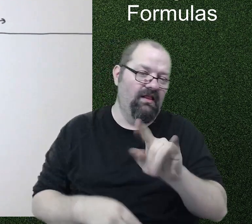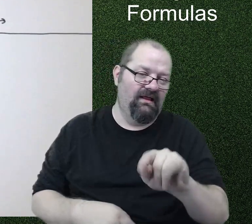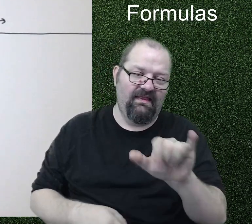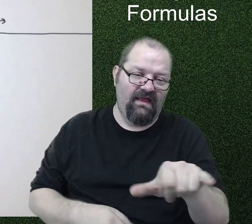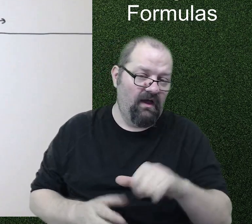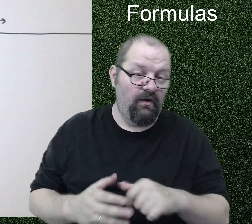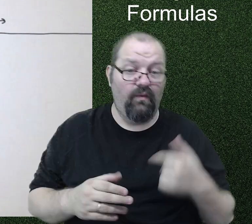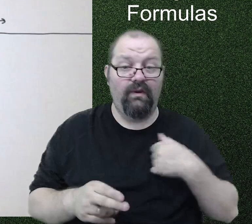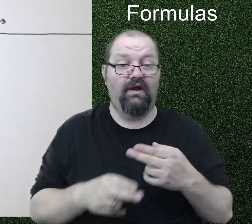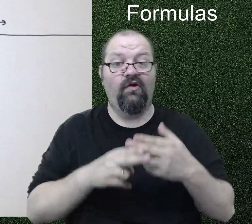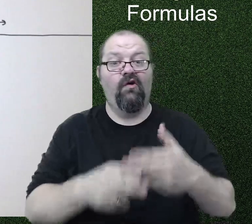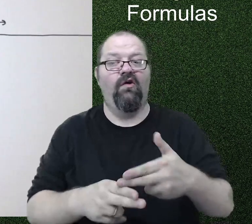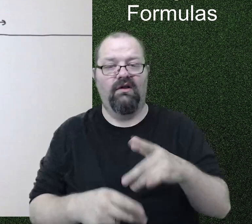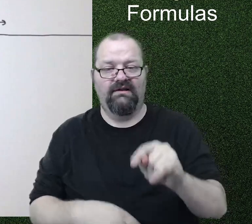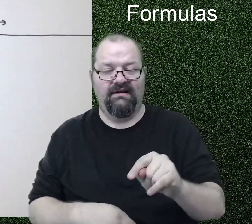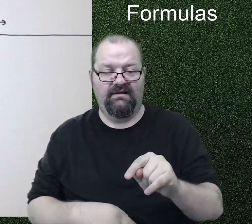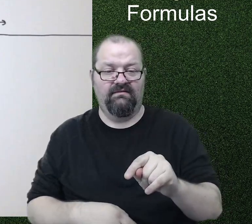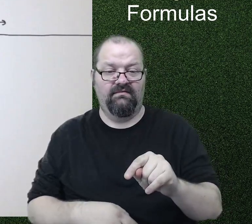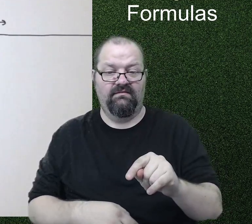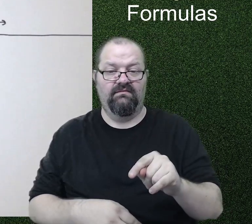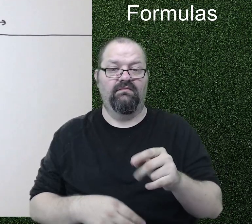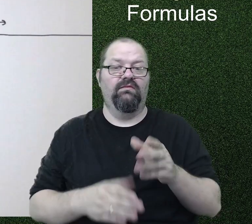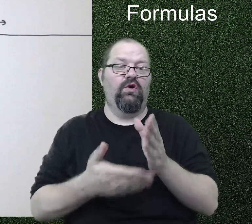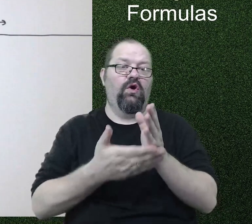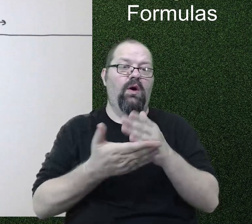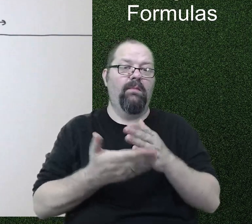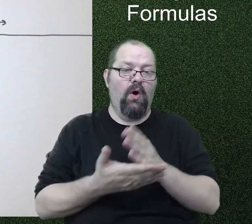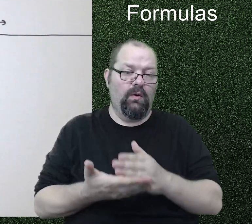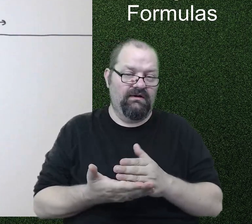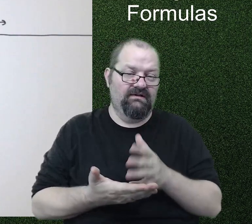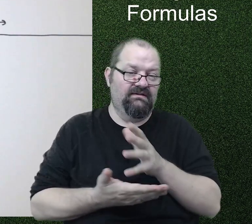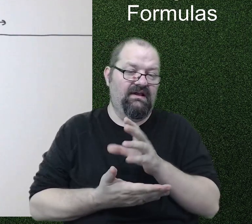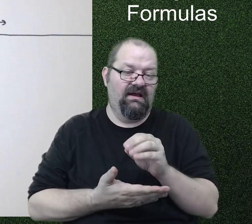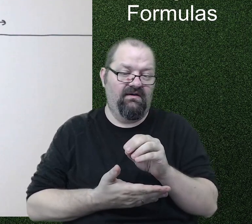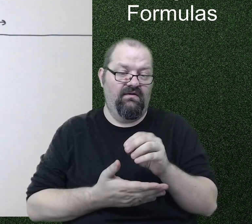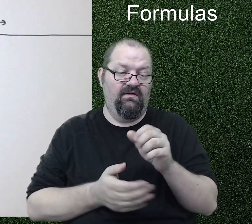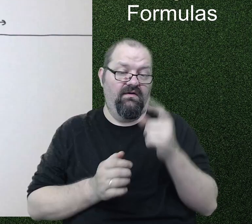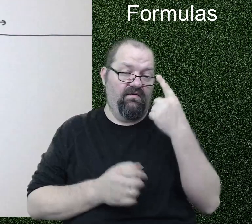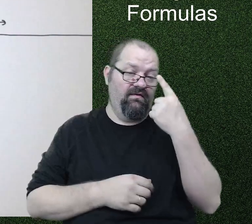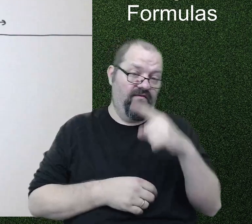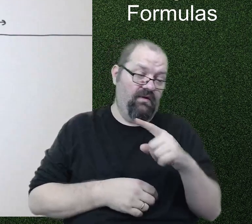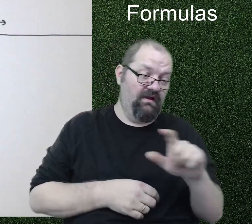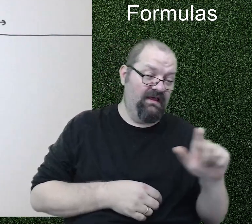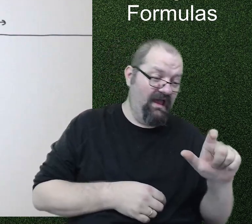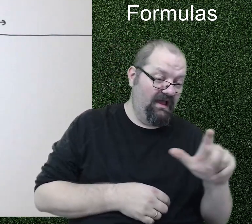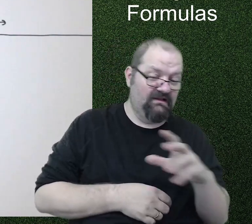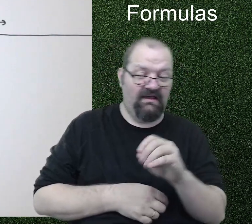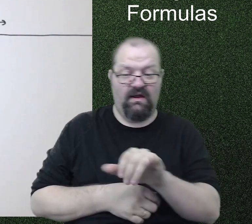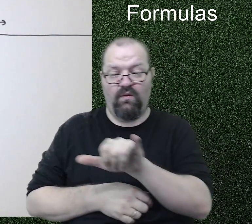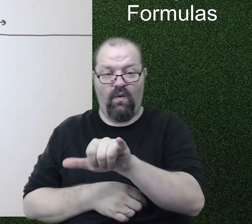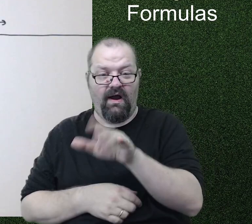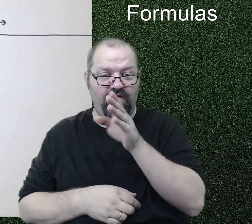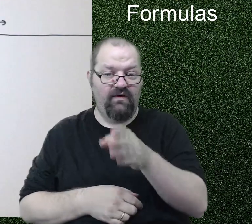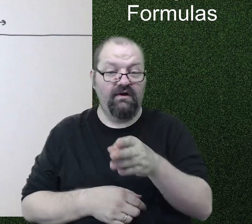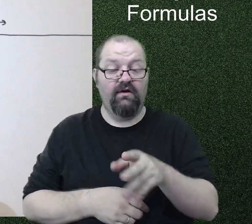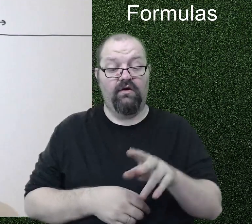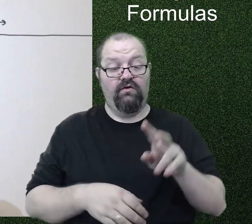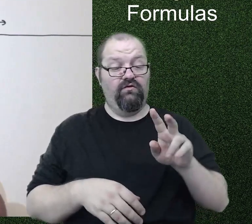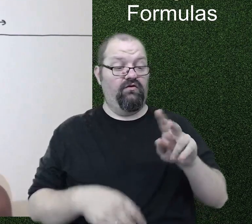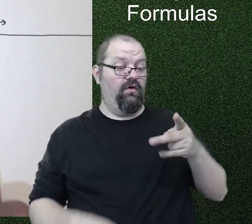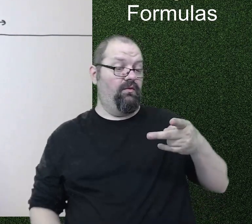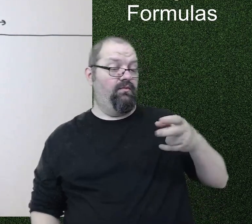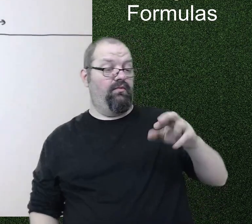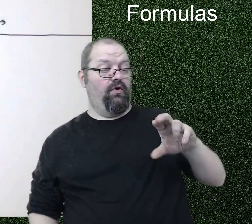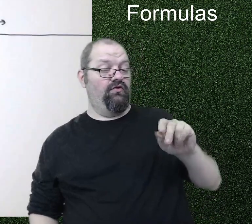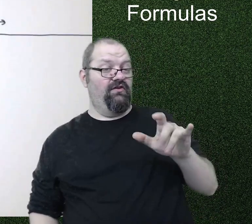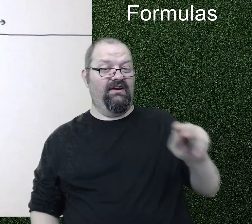called these projections components in the x and y direction. So projection is just another name for